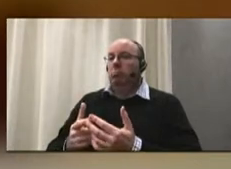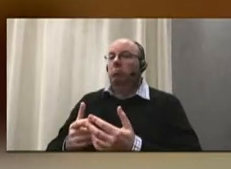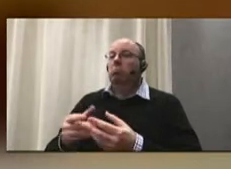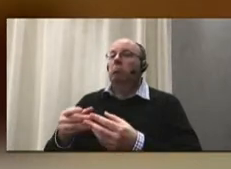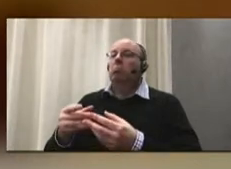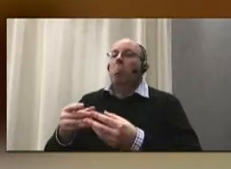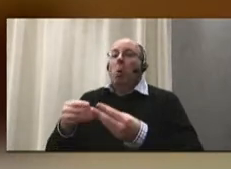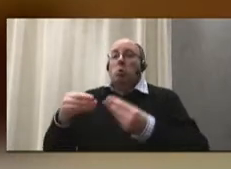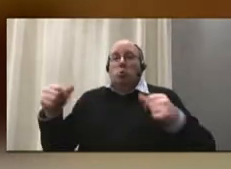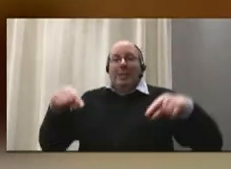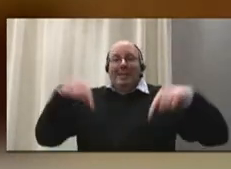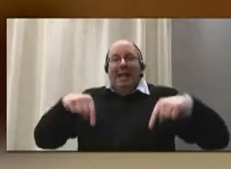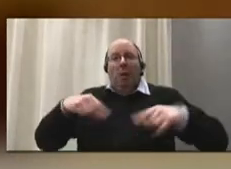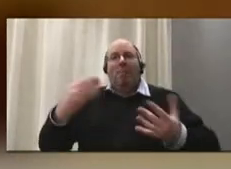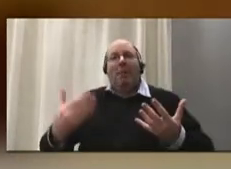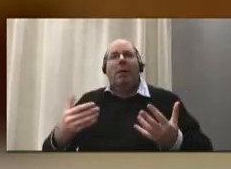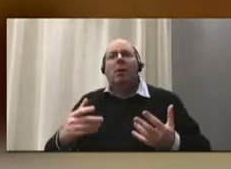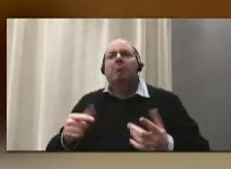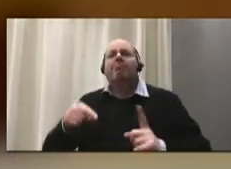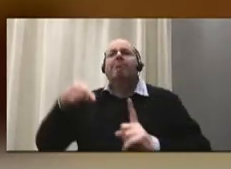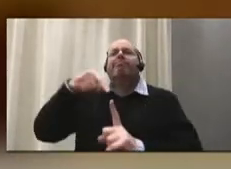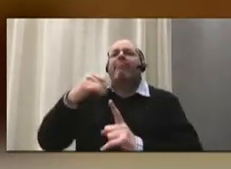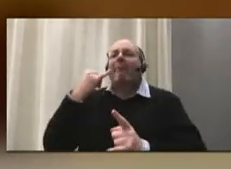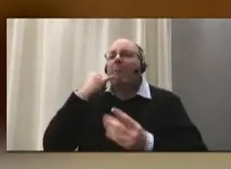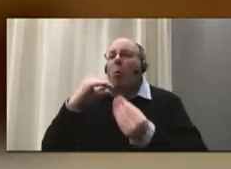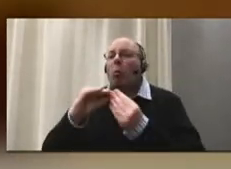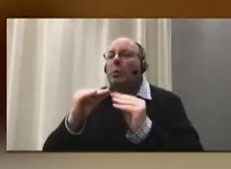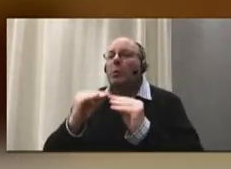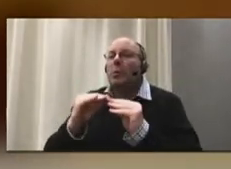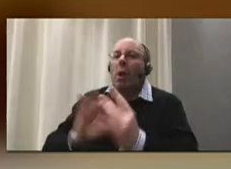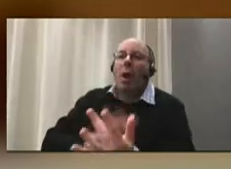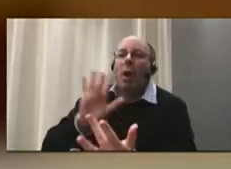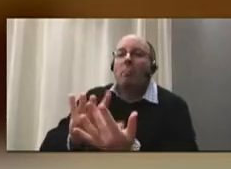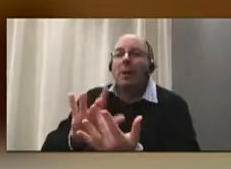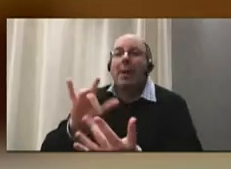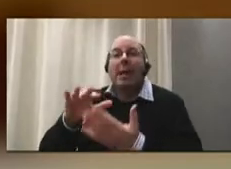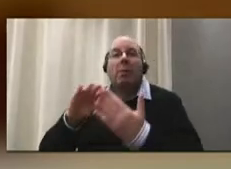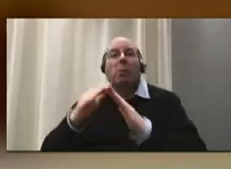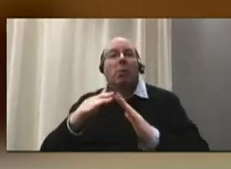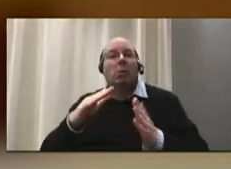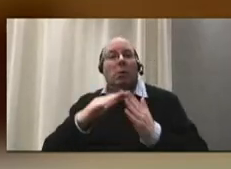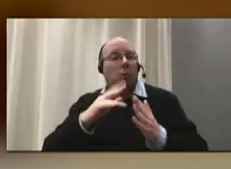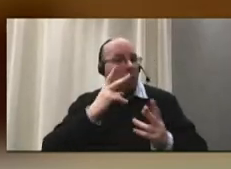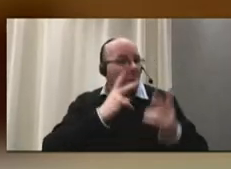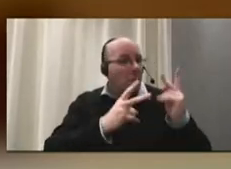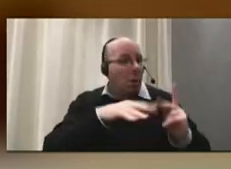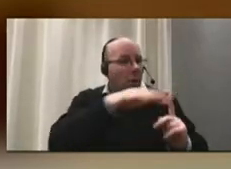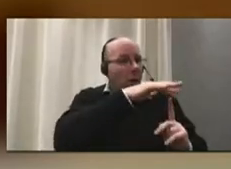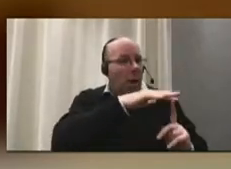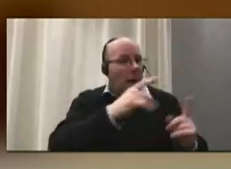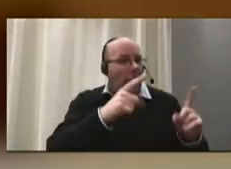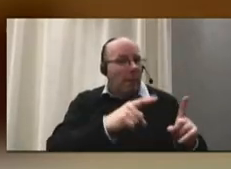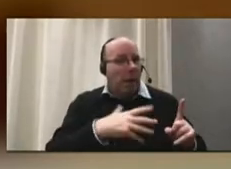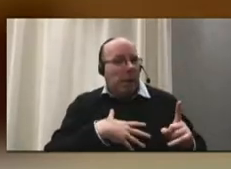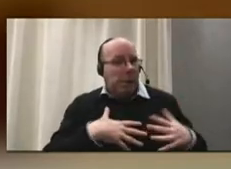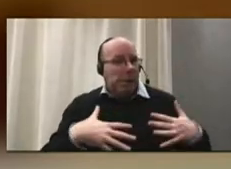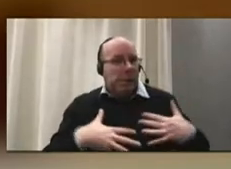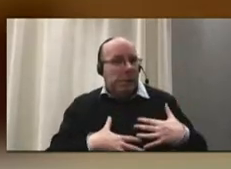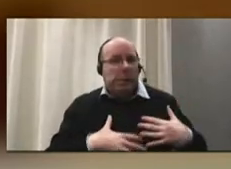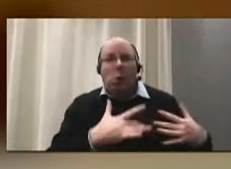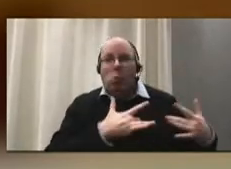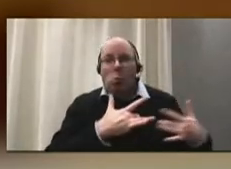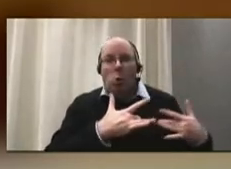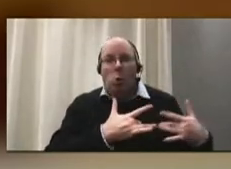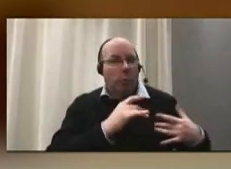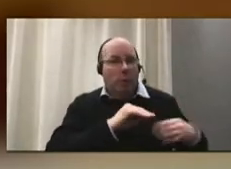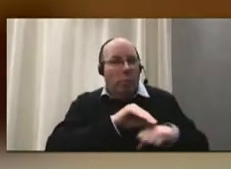number that we can call, the community can call when they are afraid of situations or not of situations. Because sometimes, again, because